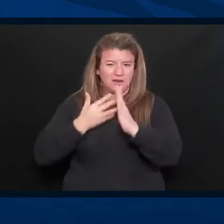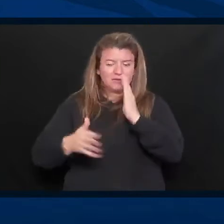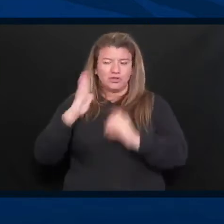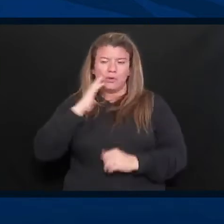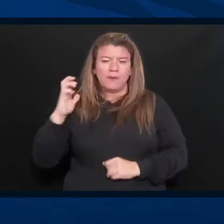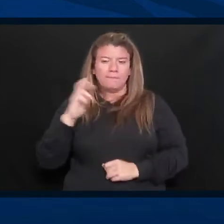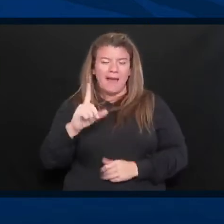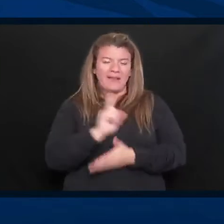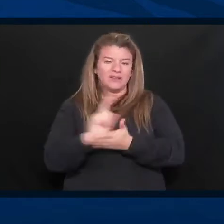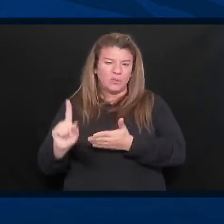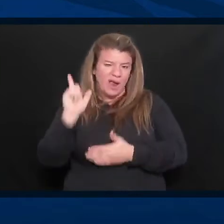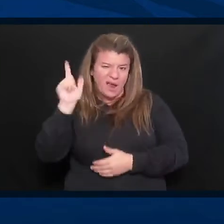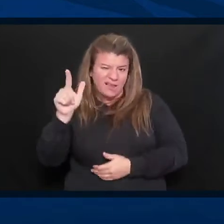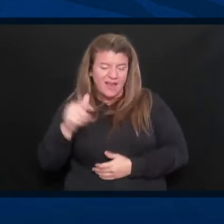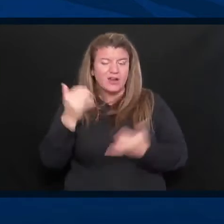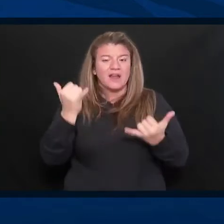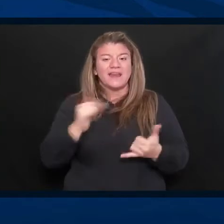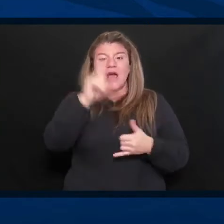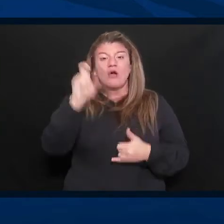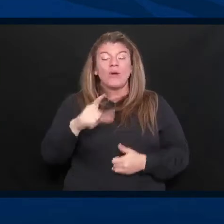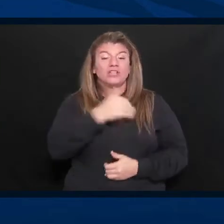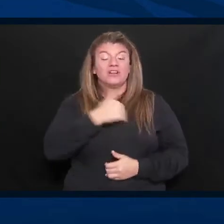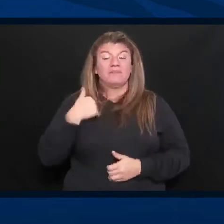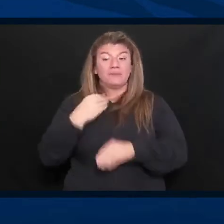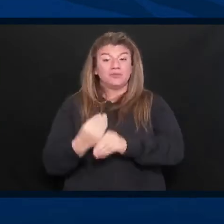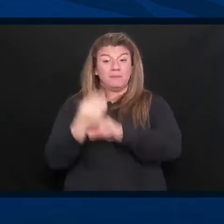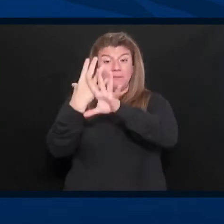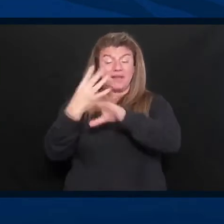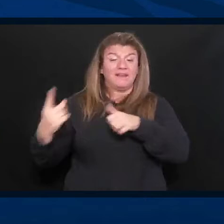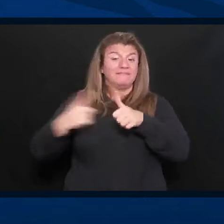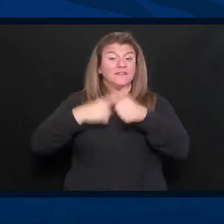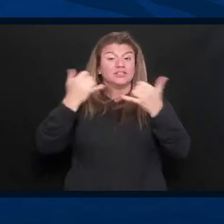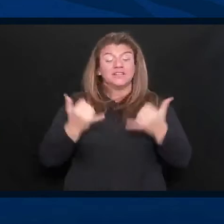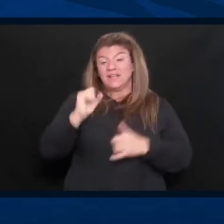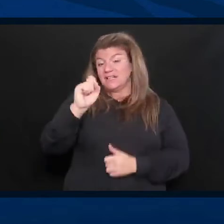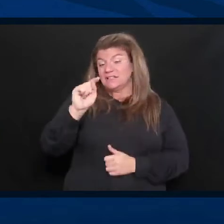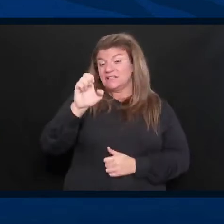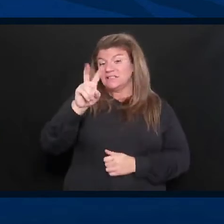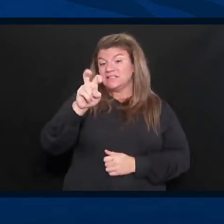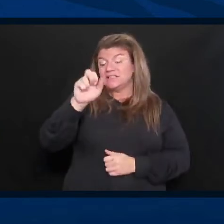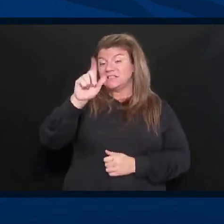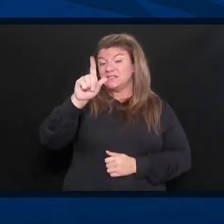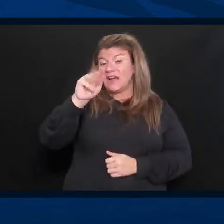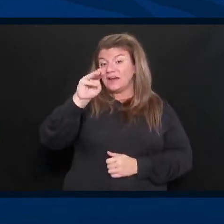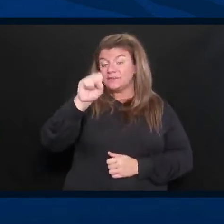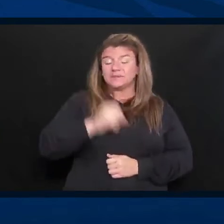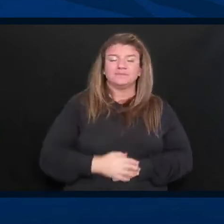us later this week. We'll now go to questions from members of the media. The first today from Steve Adams with Ogden Newspapers.